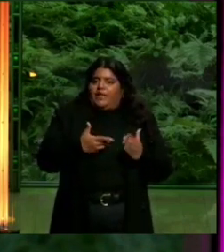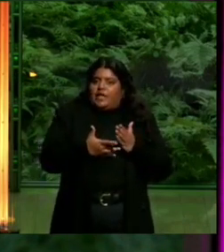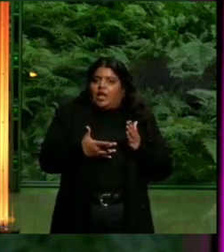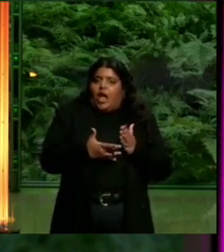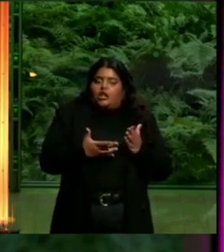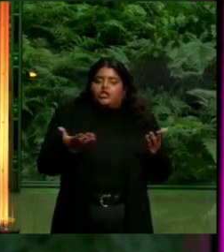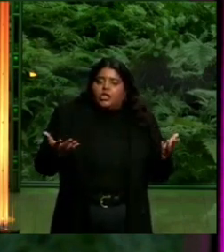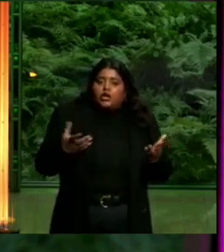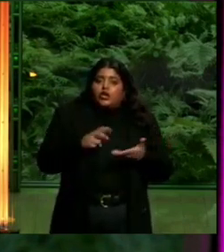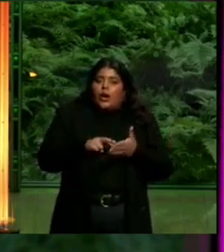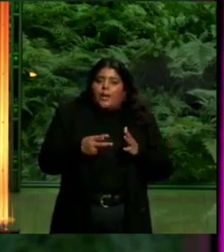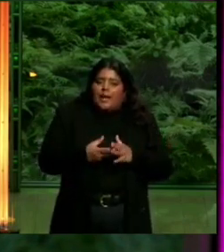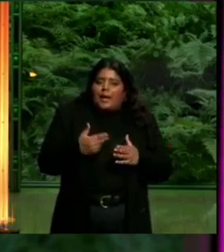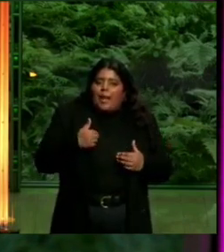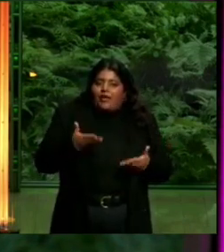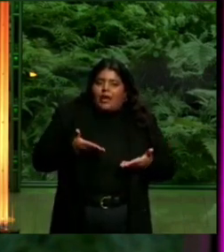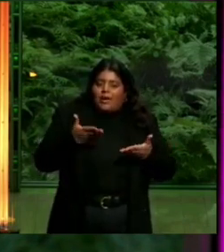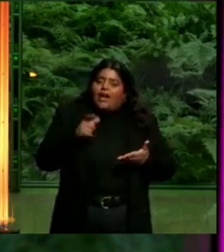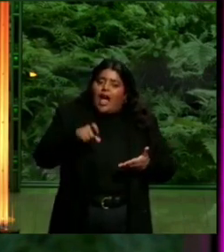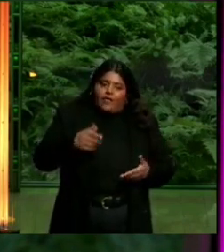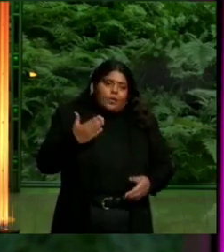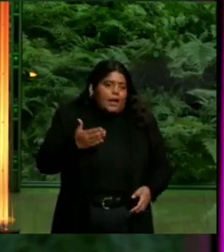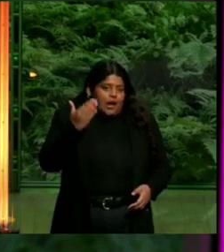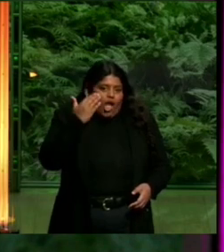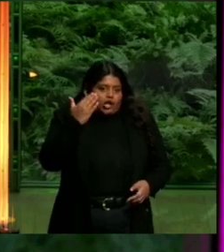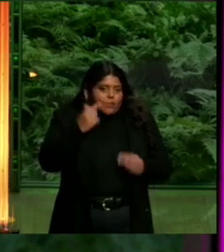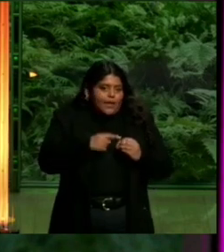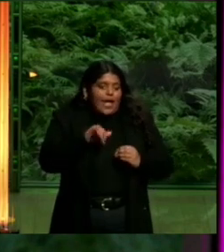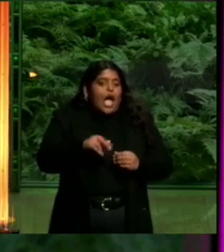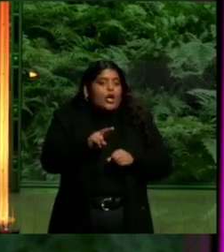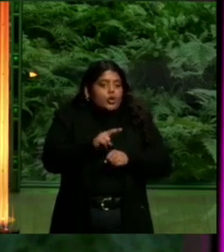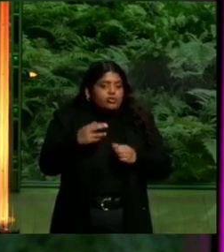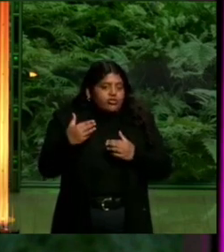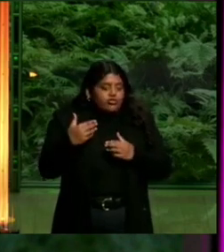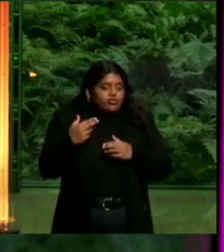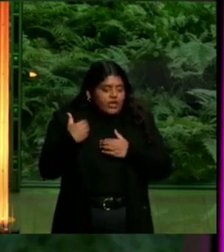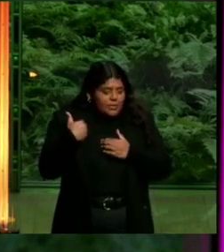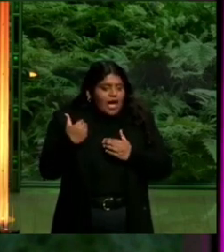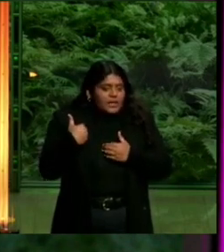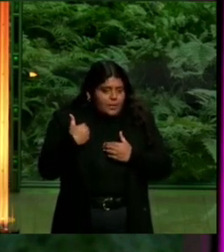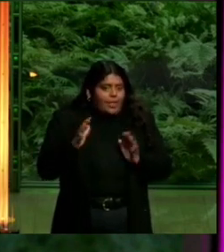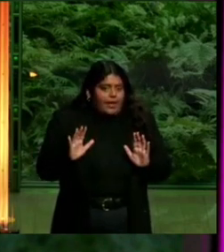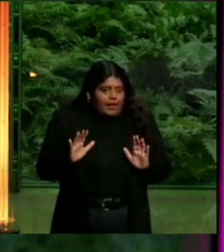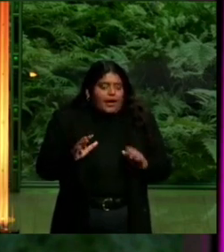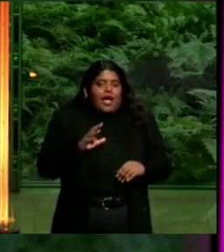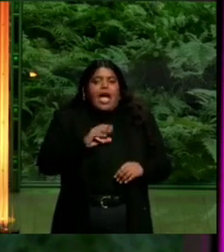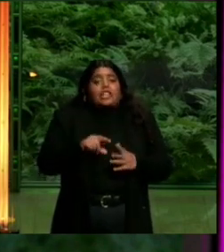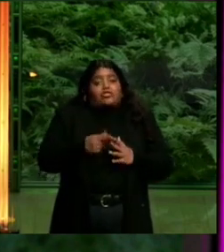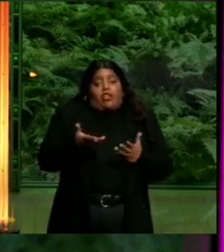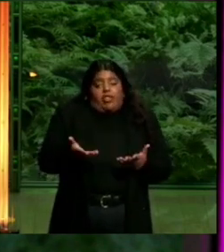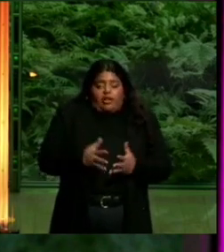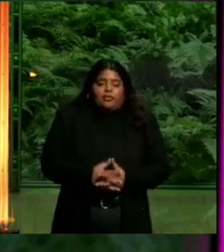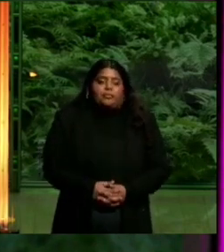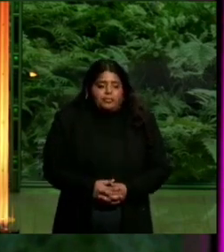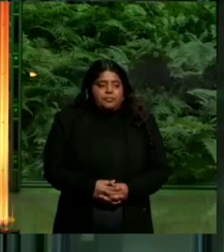at least be in the know and use it responsibly. And start there, Yeah.